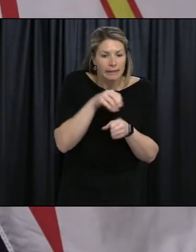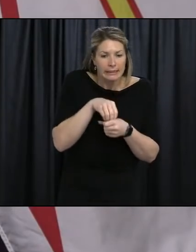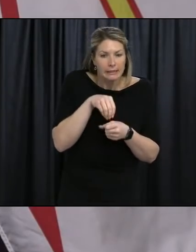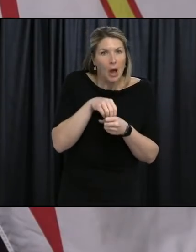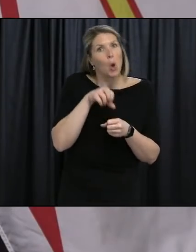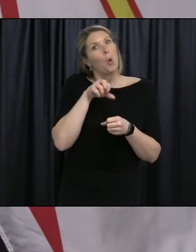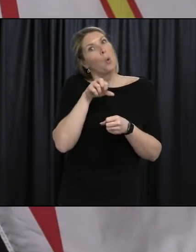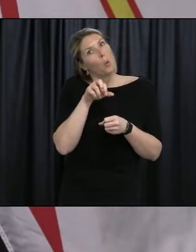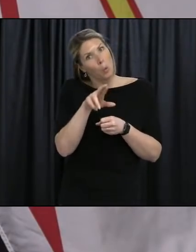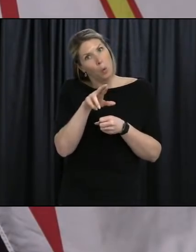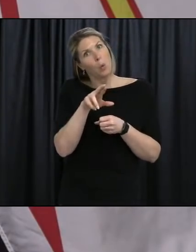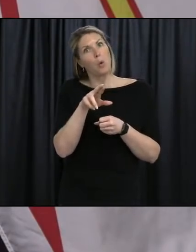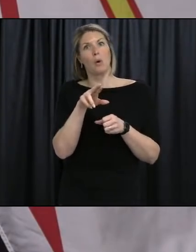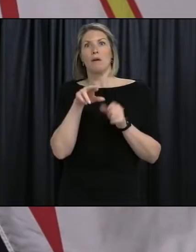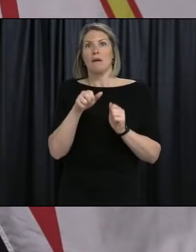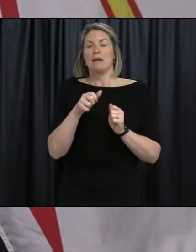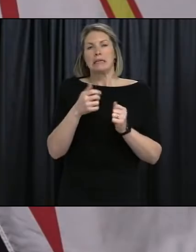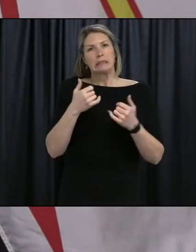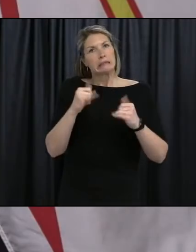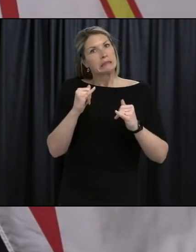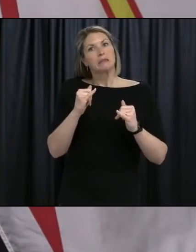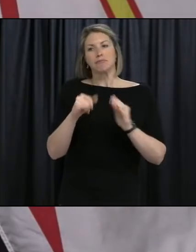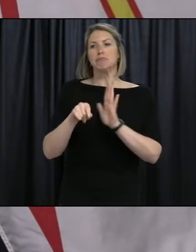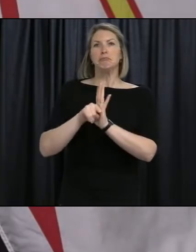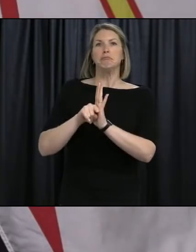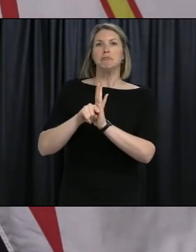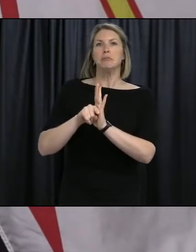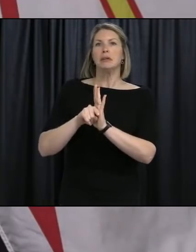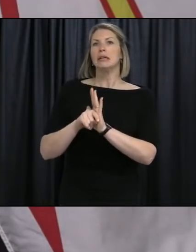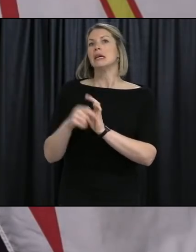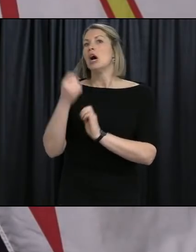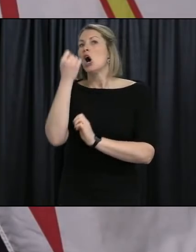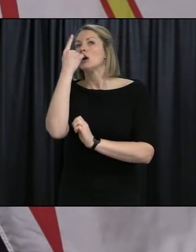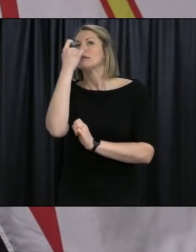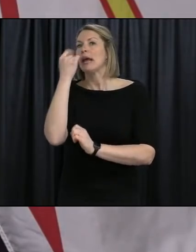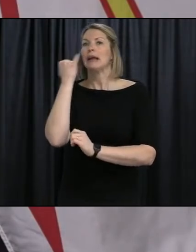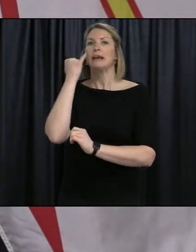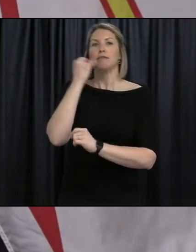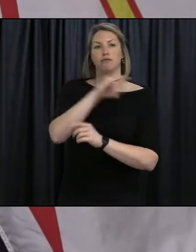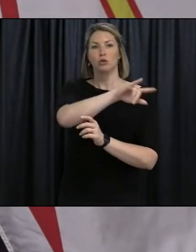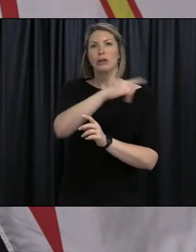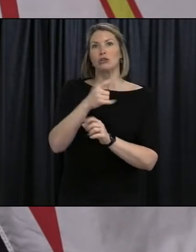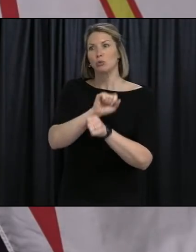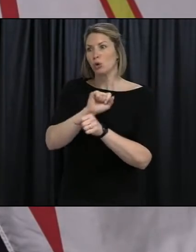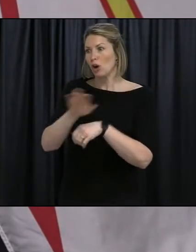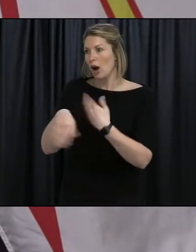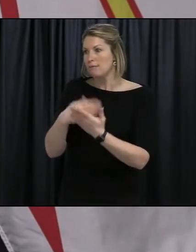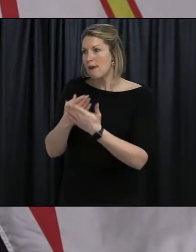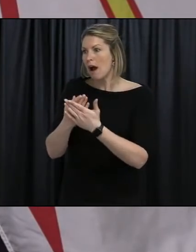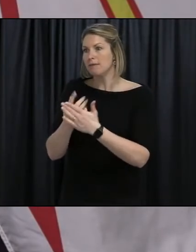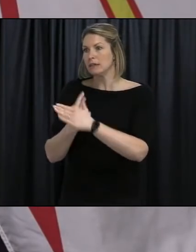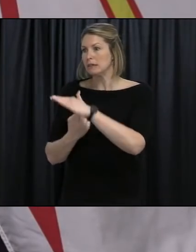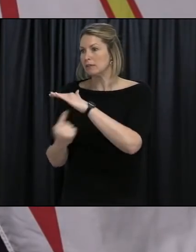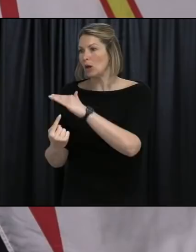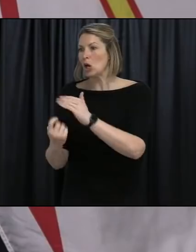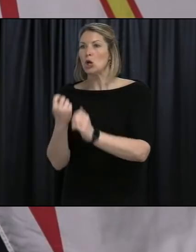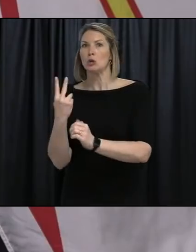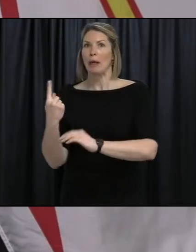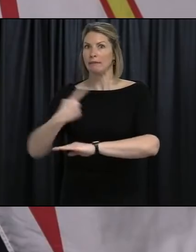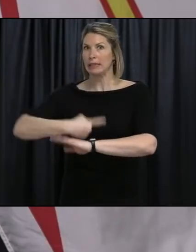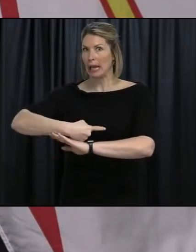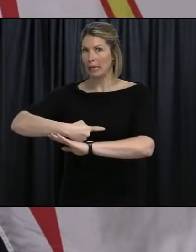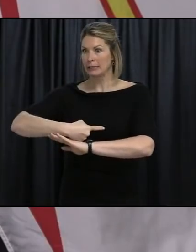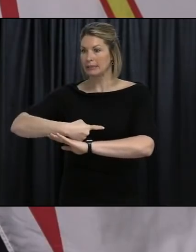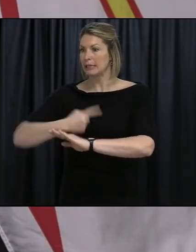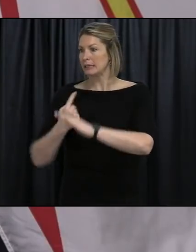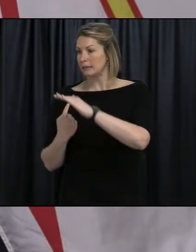12, before the self-isolation period is complete. Not only is this outlined in our special measures orders, it is